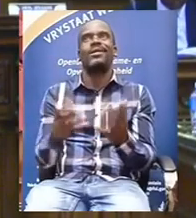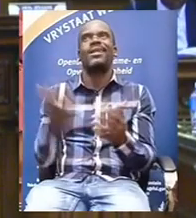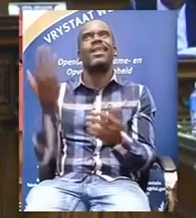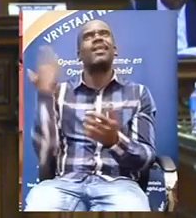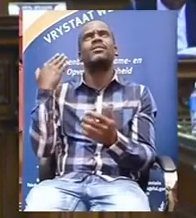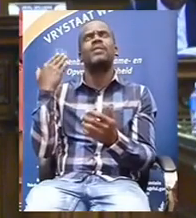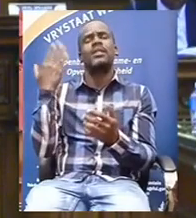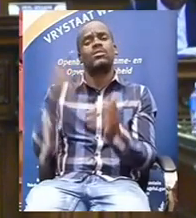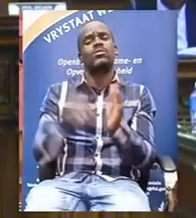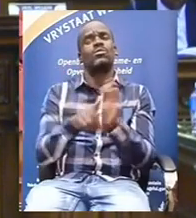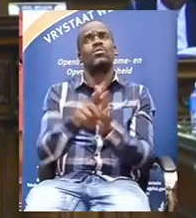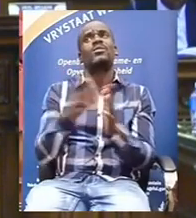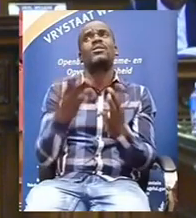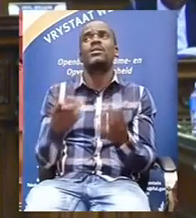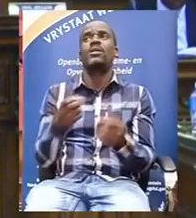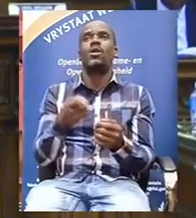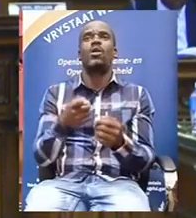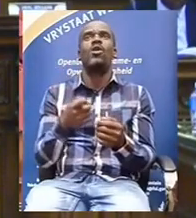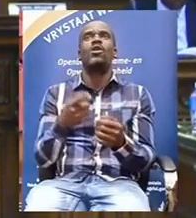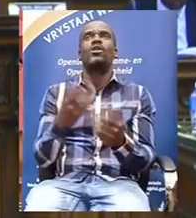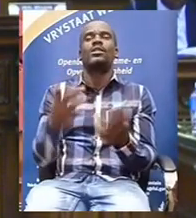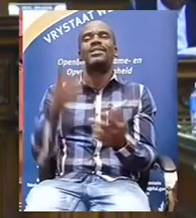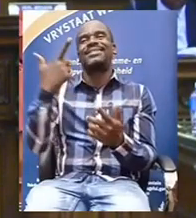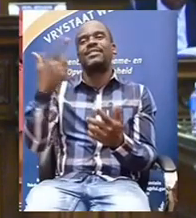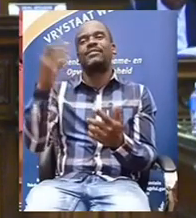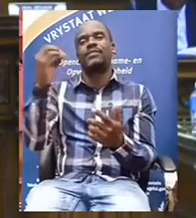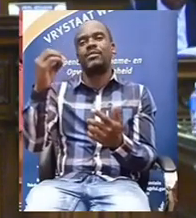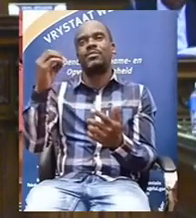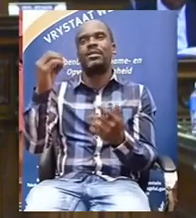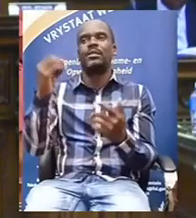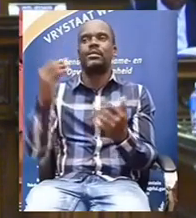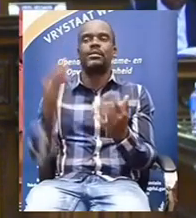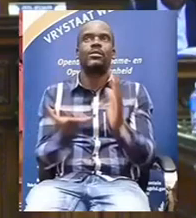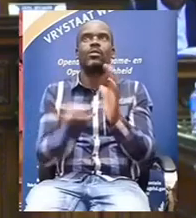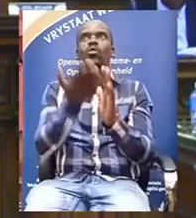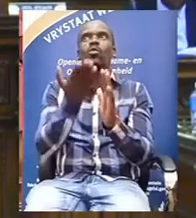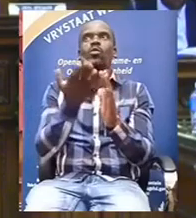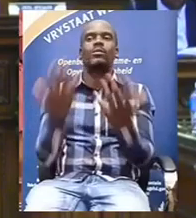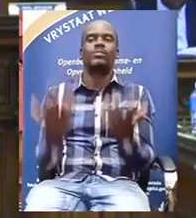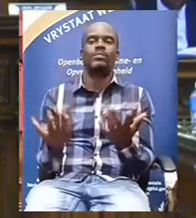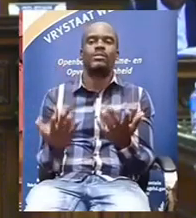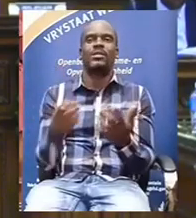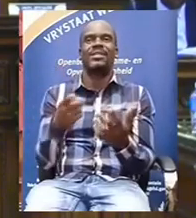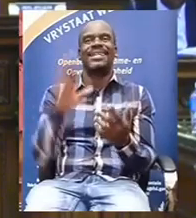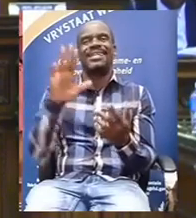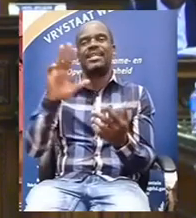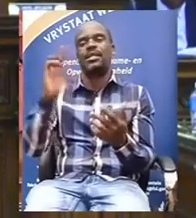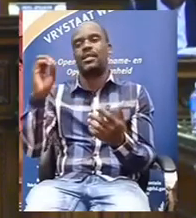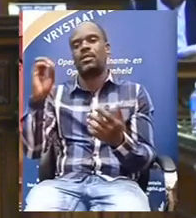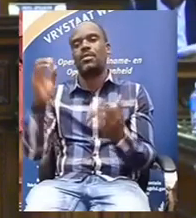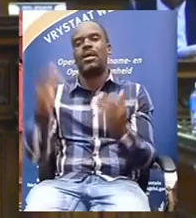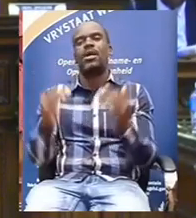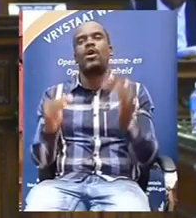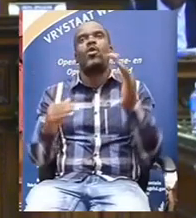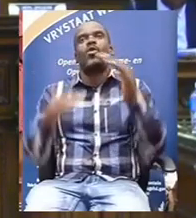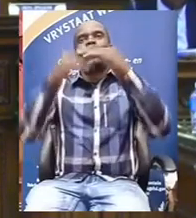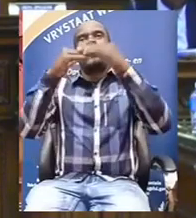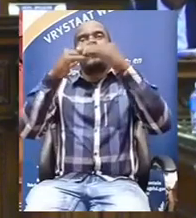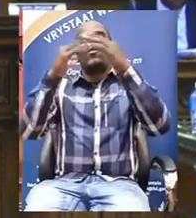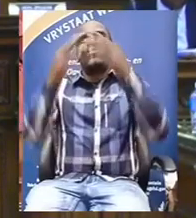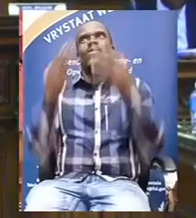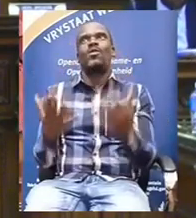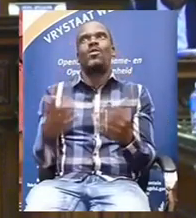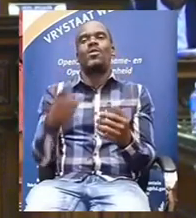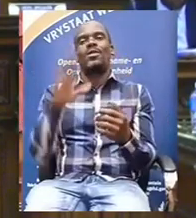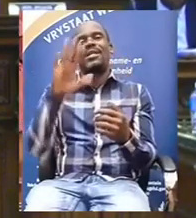Last week, these dams were all at over 70% capacity, with some being over 90% full and Sterkfontein